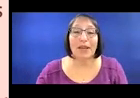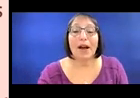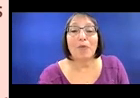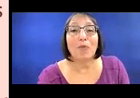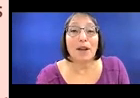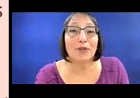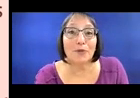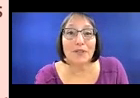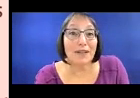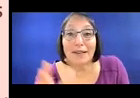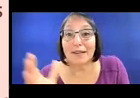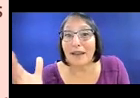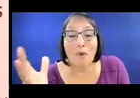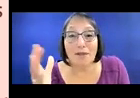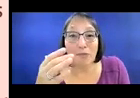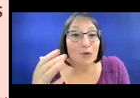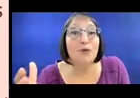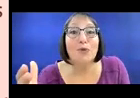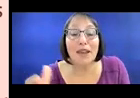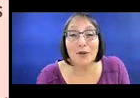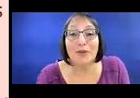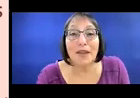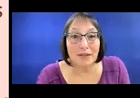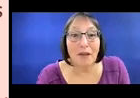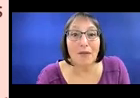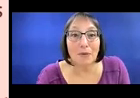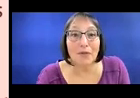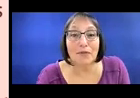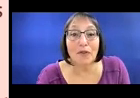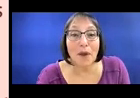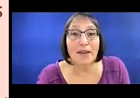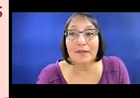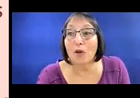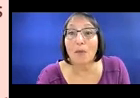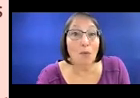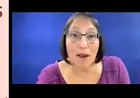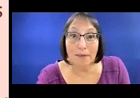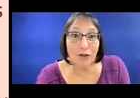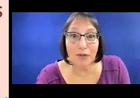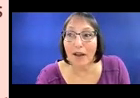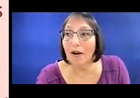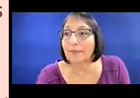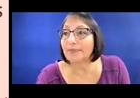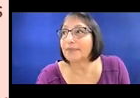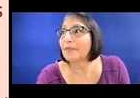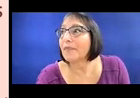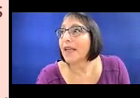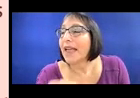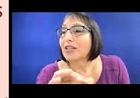when students decide that they want to pursue and use ASL in all sorts of different ways, no matter what major they are.